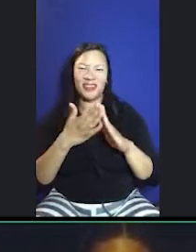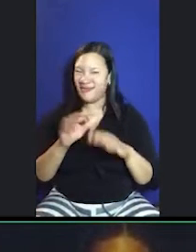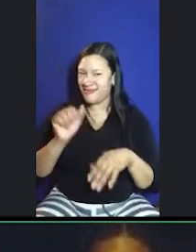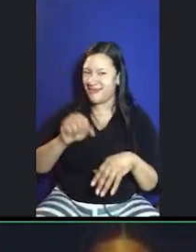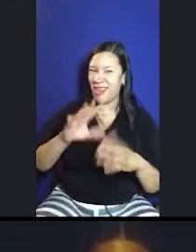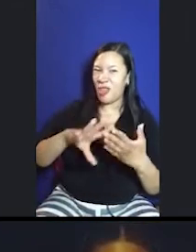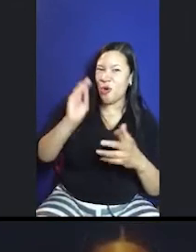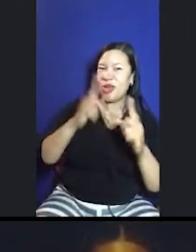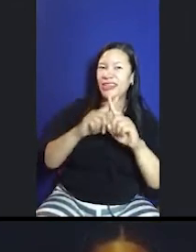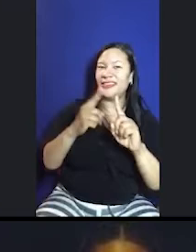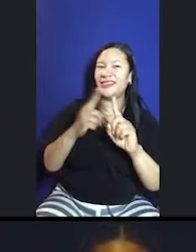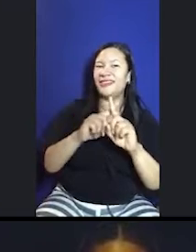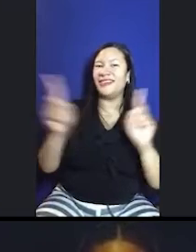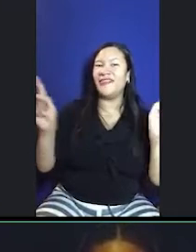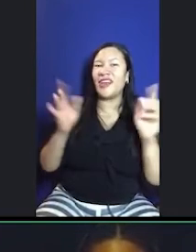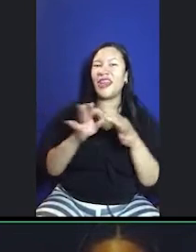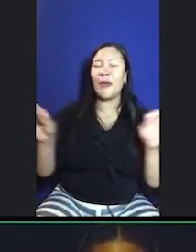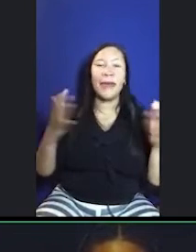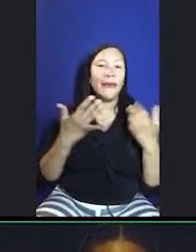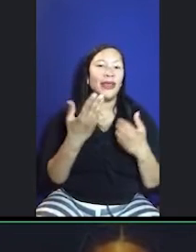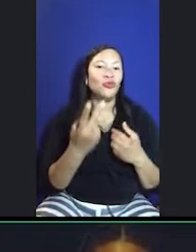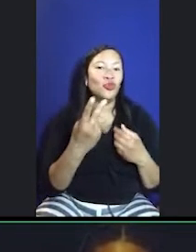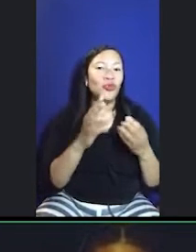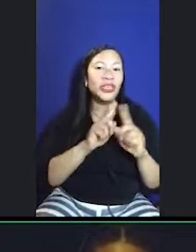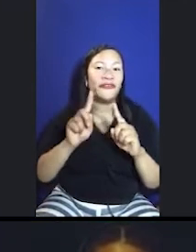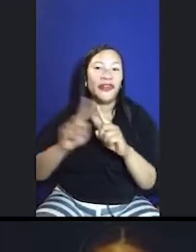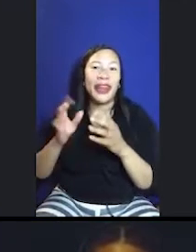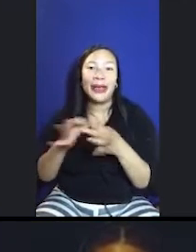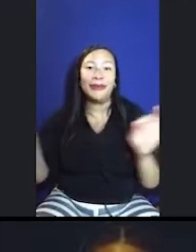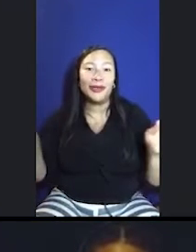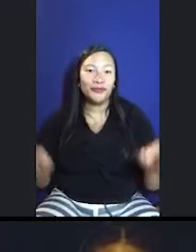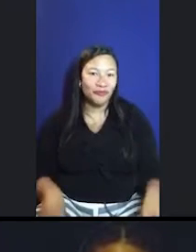language, couple different languages. Yeah, man, I'm telling you.